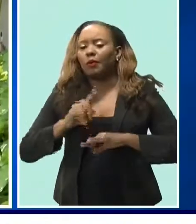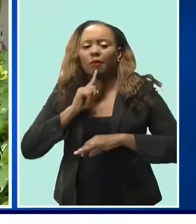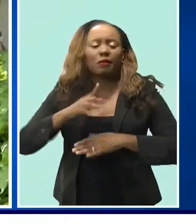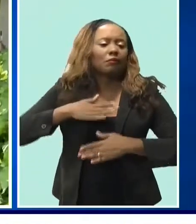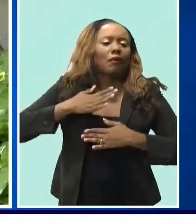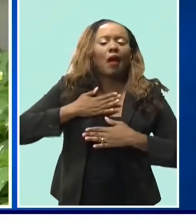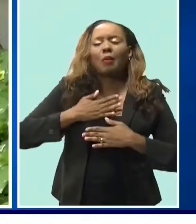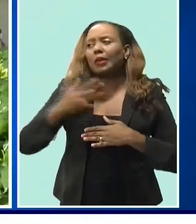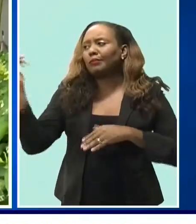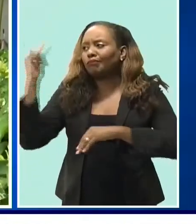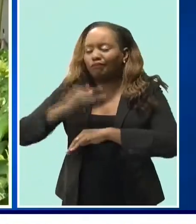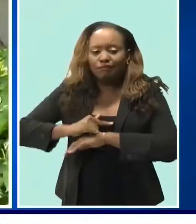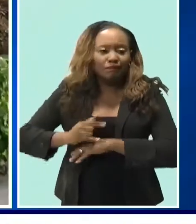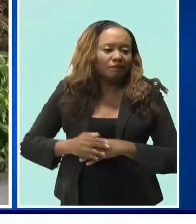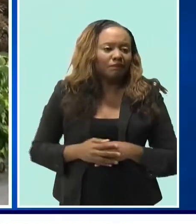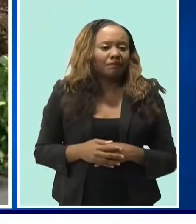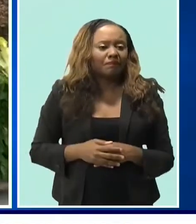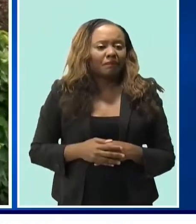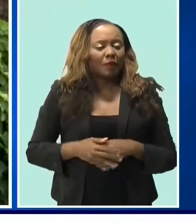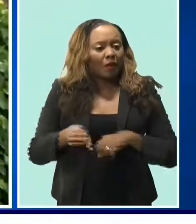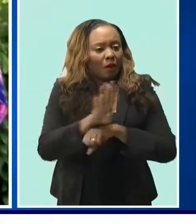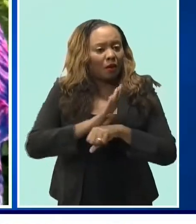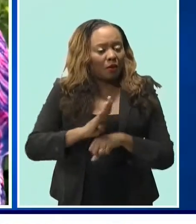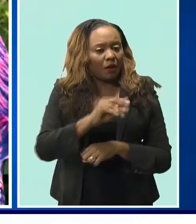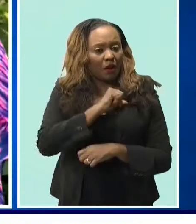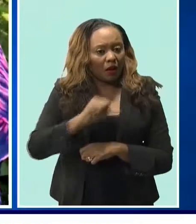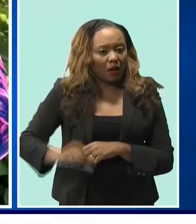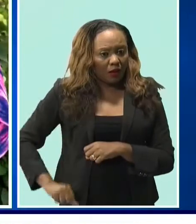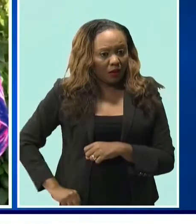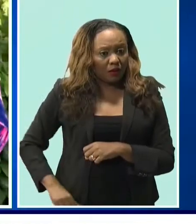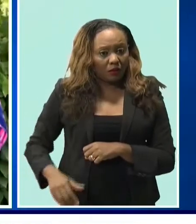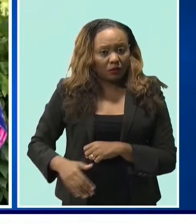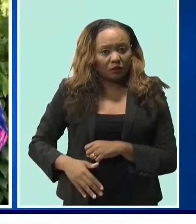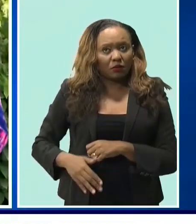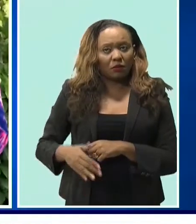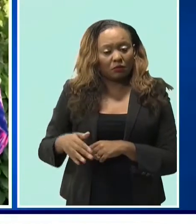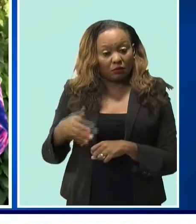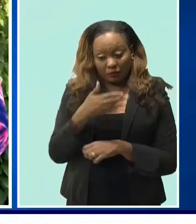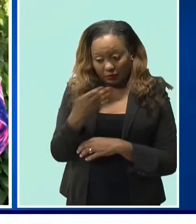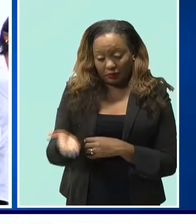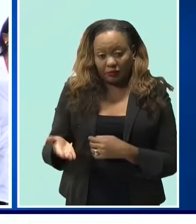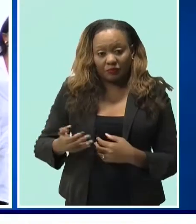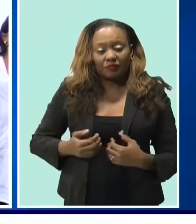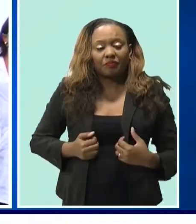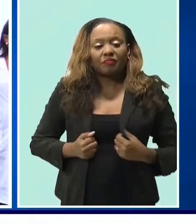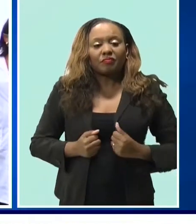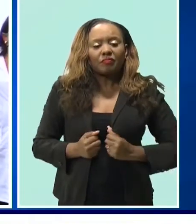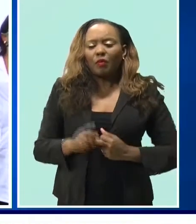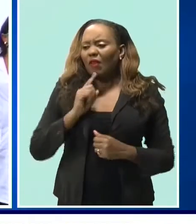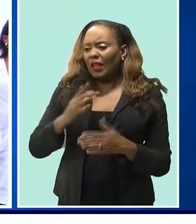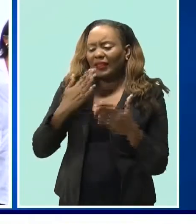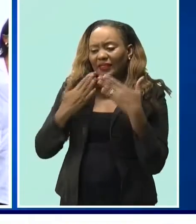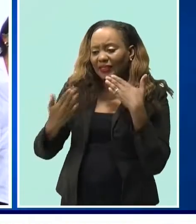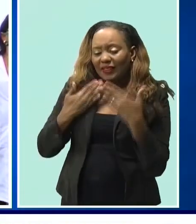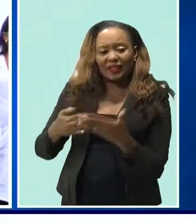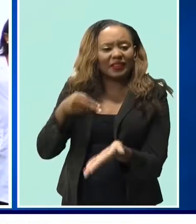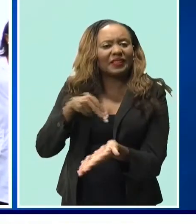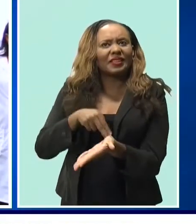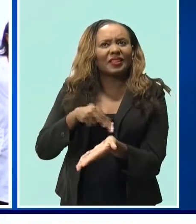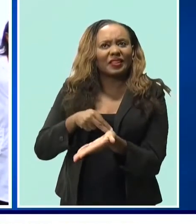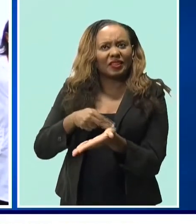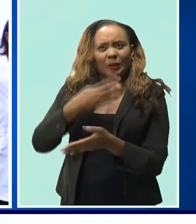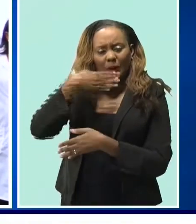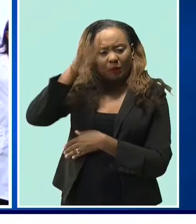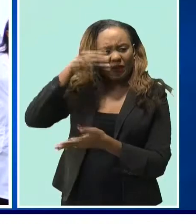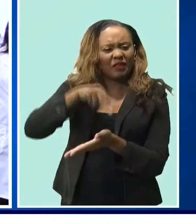their arrival. Barbados' Ambassador to CARICOM, David Commichon, was also on hand. He thanked the nurses for their invaluable